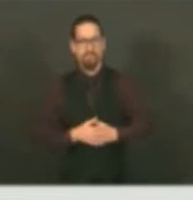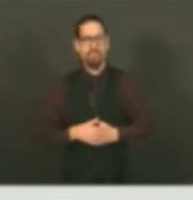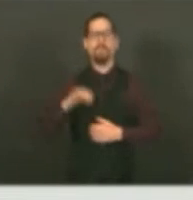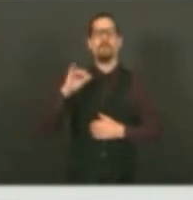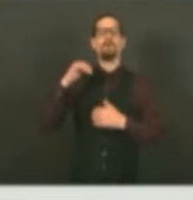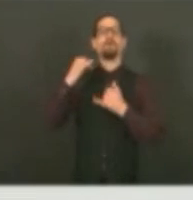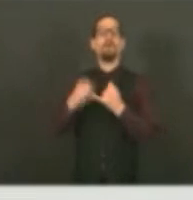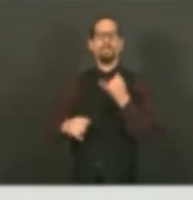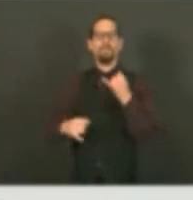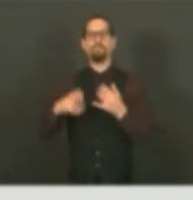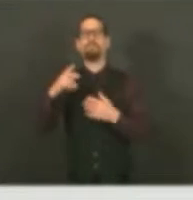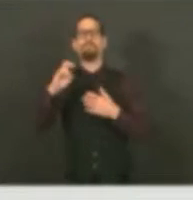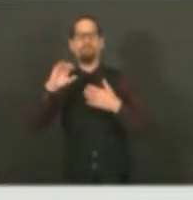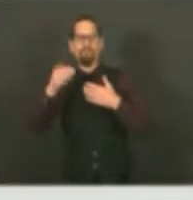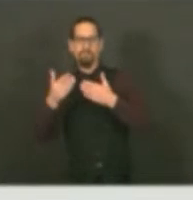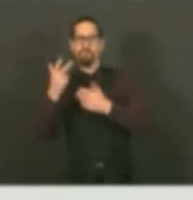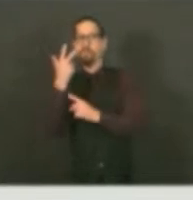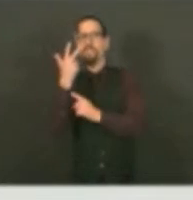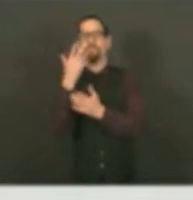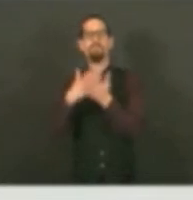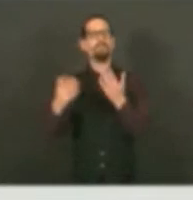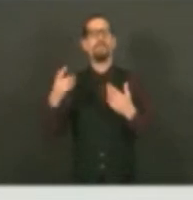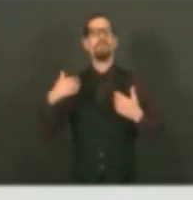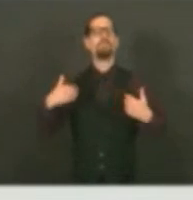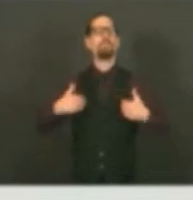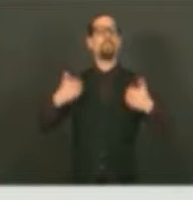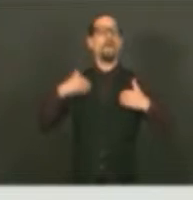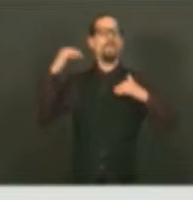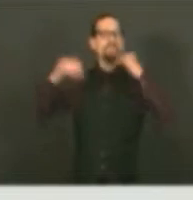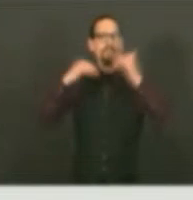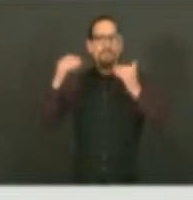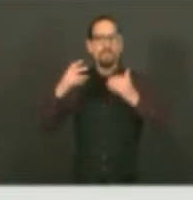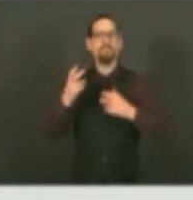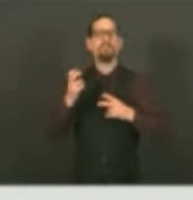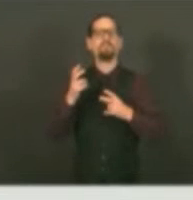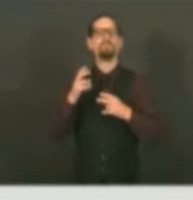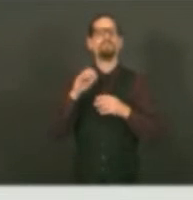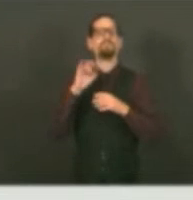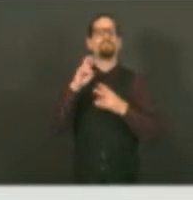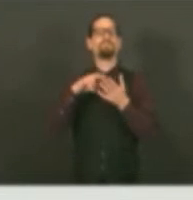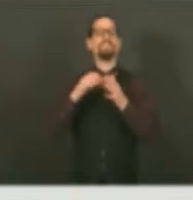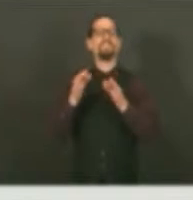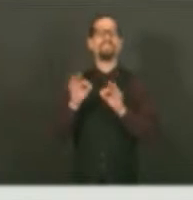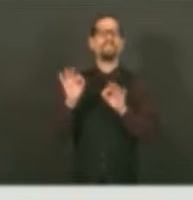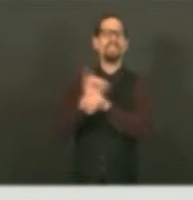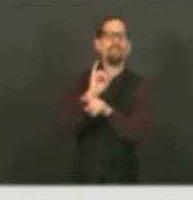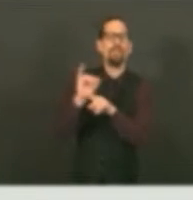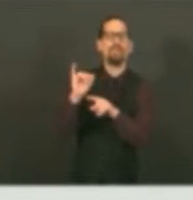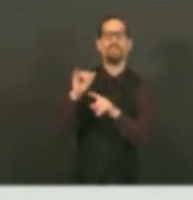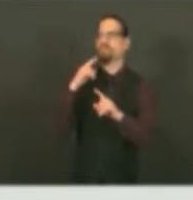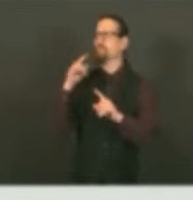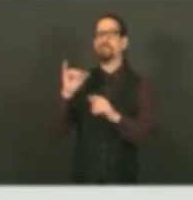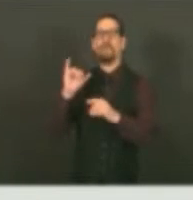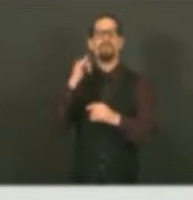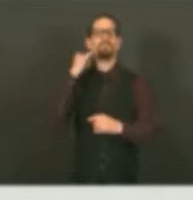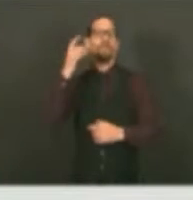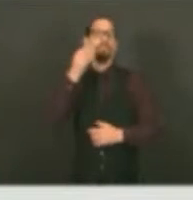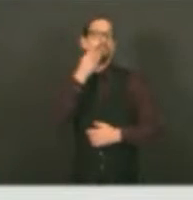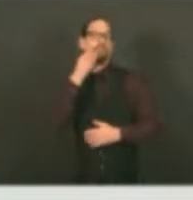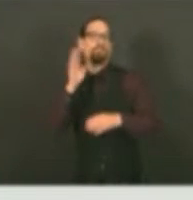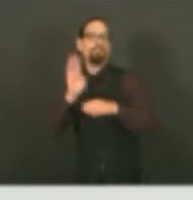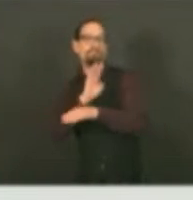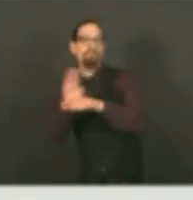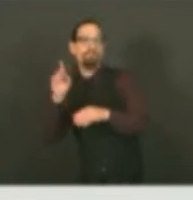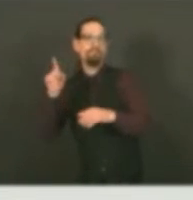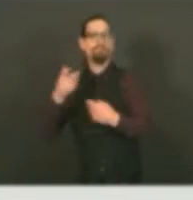children, workers in critical industries. An example of critical industries, for example, is the food system people who work in grocery stores, and they're planning on